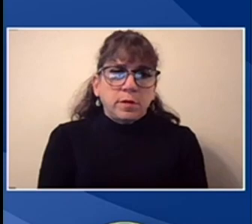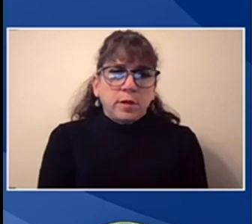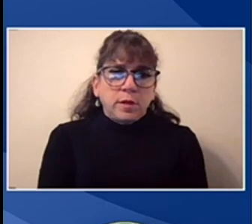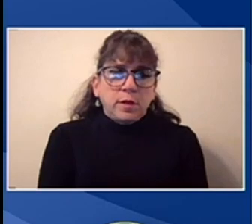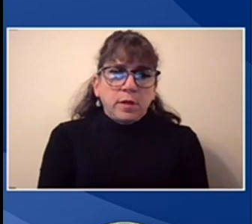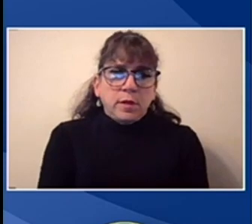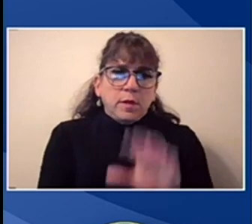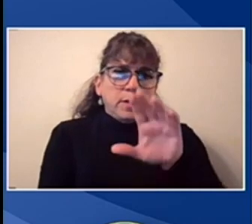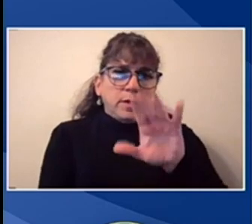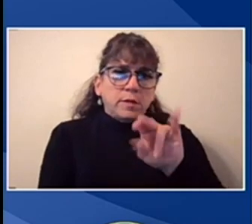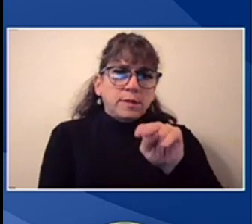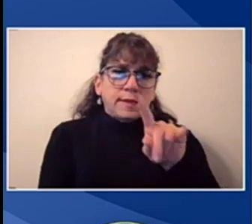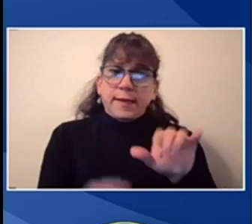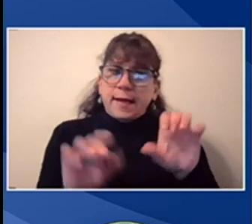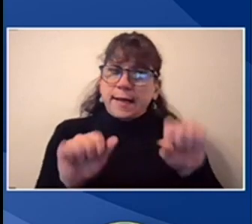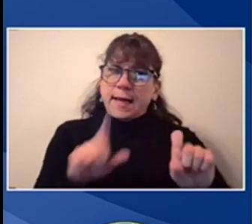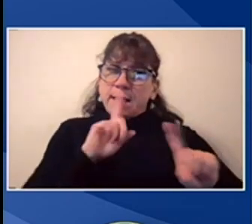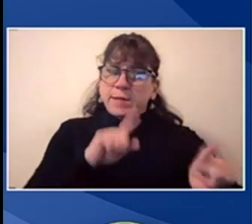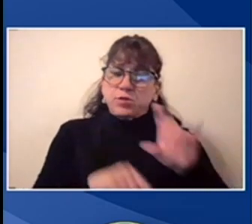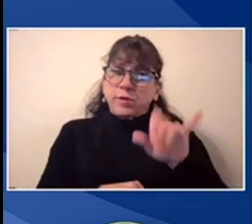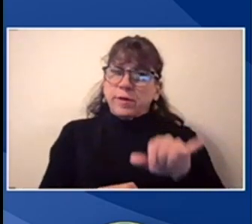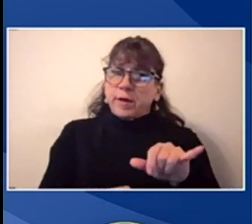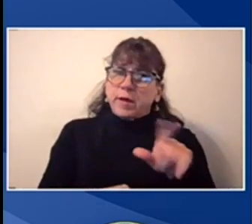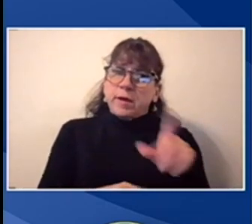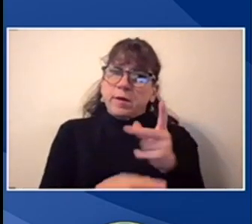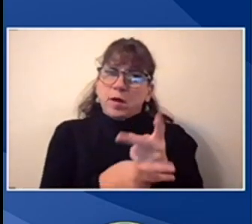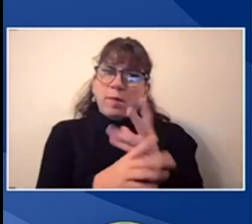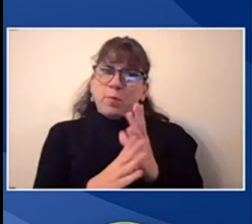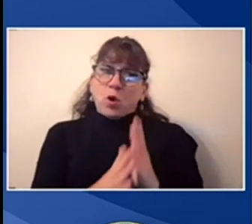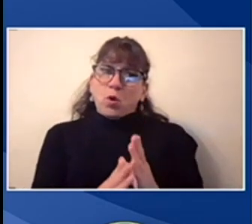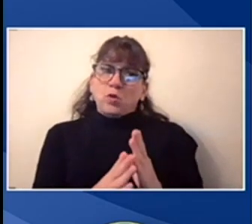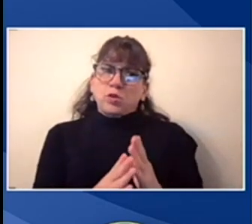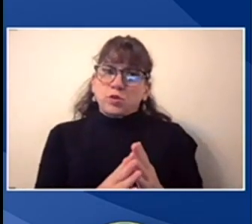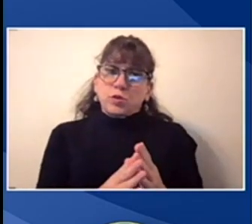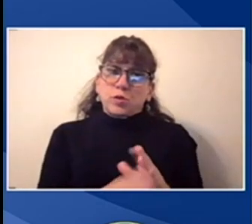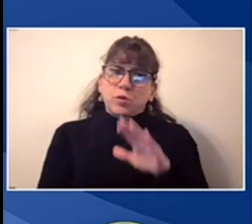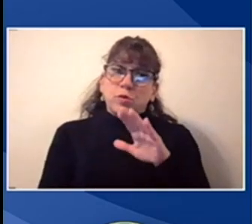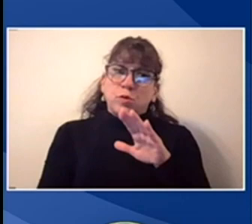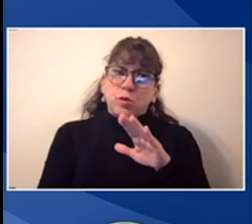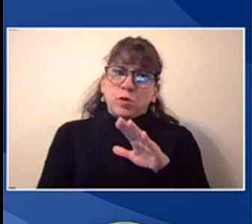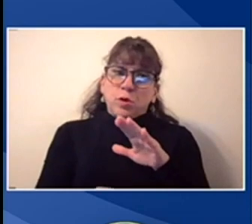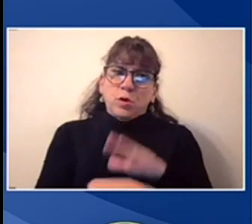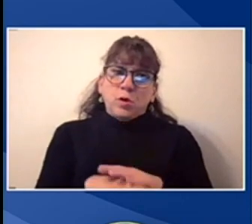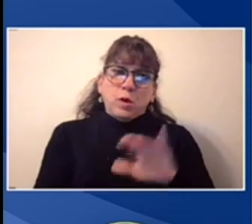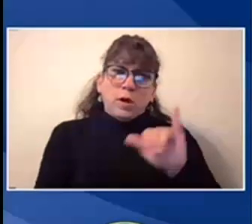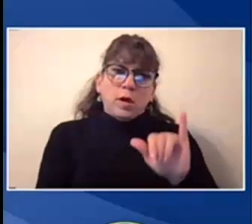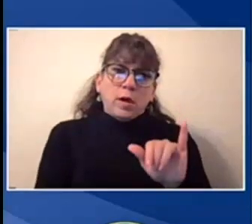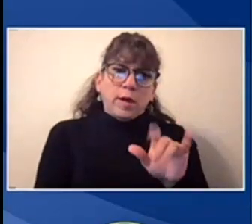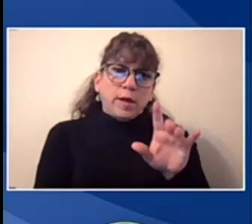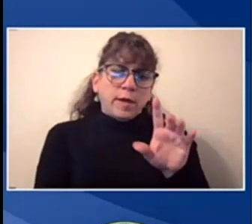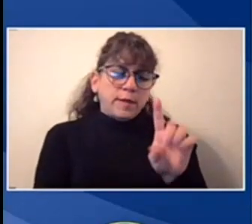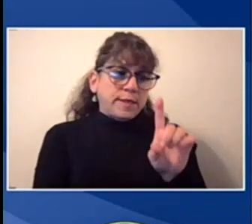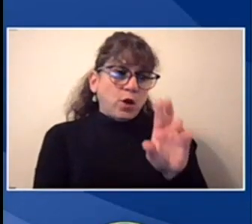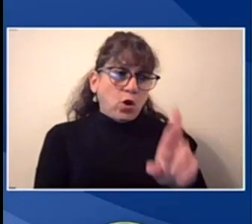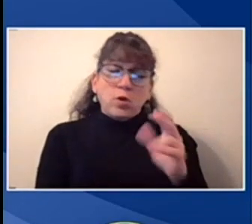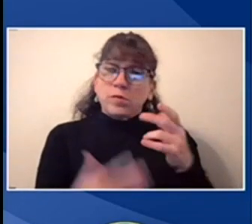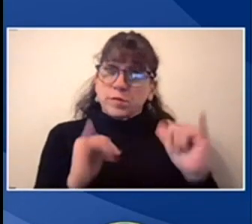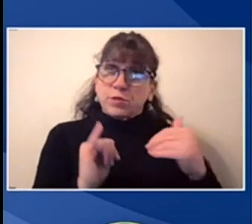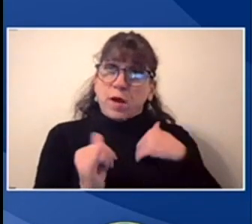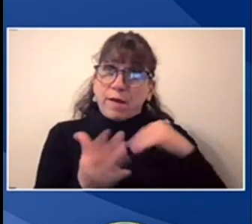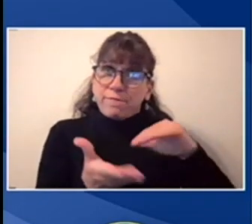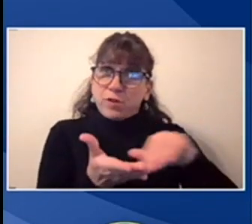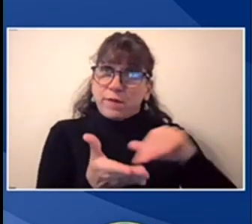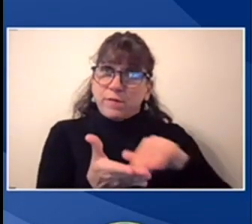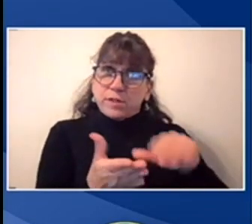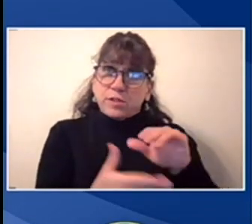Cindy, I can answer that. Okay. Borrowers who are on IDR still have credit towards forgiveness on IDR.